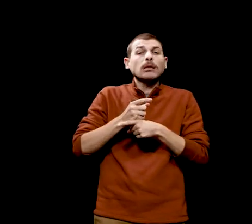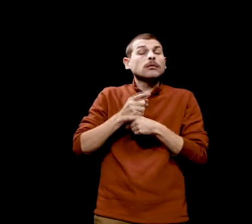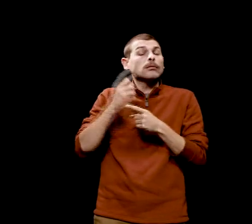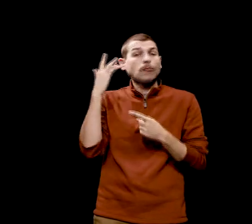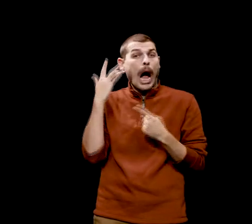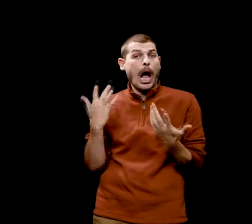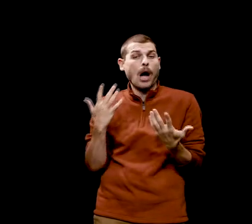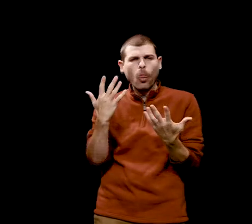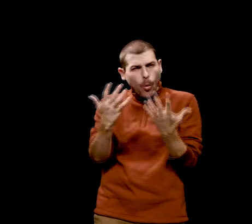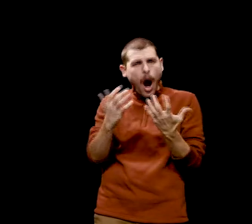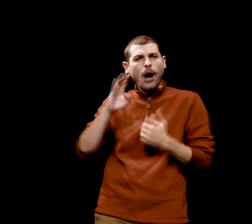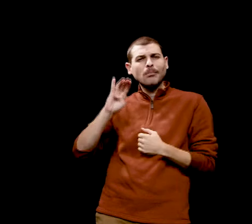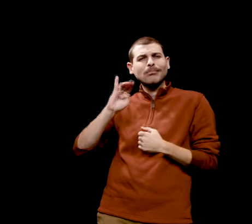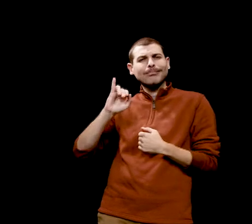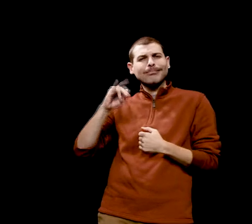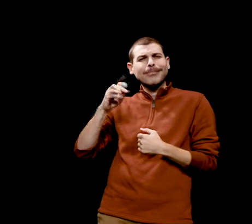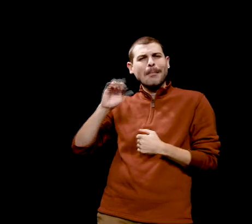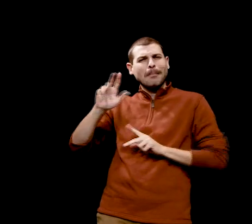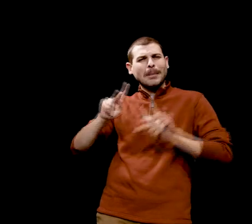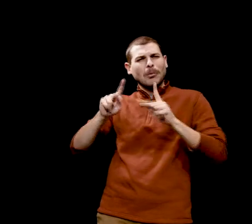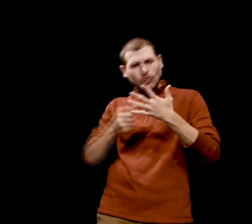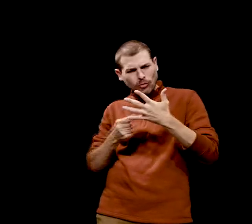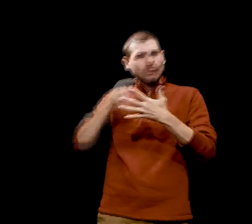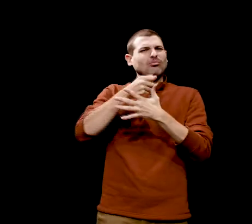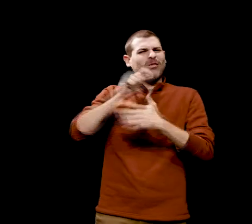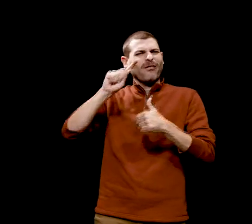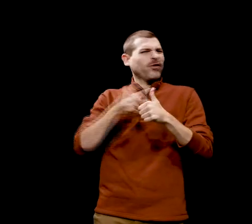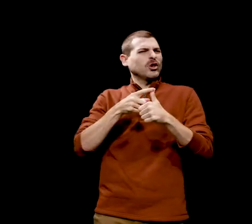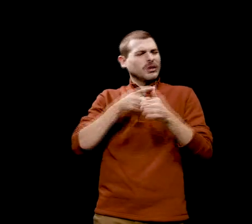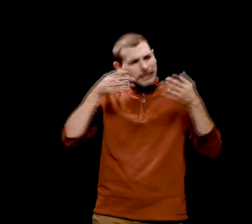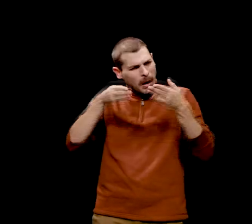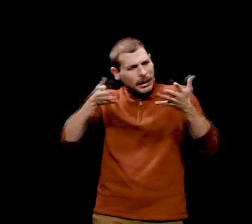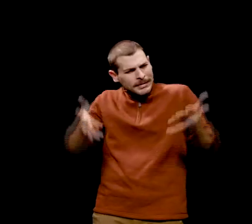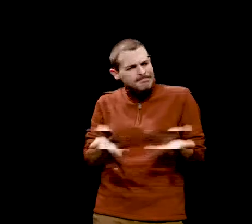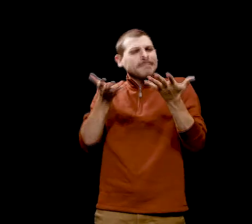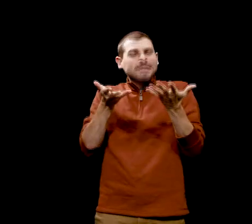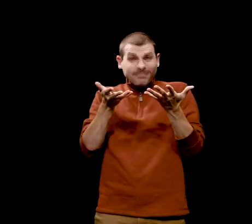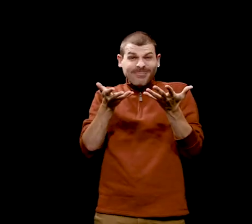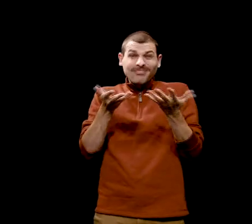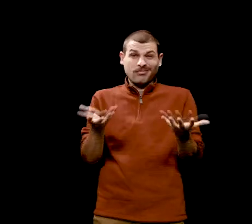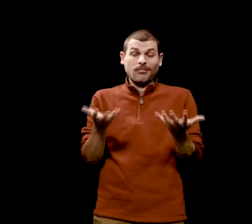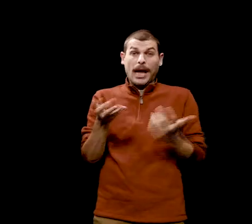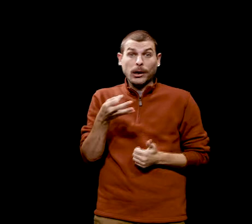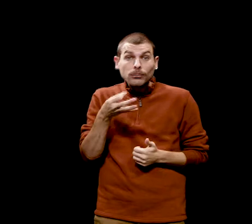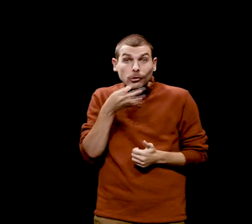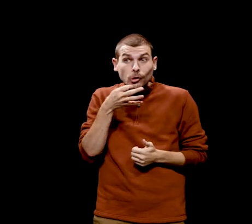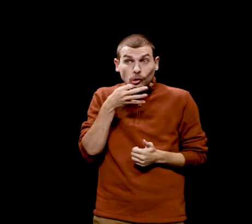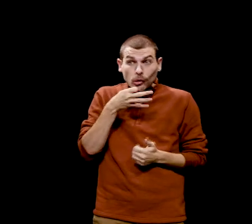are prioritized in that climate action plan. And we have a really impressive opportunity coming up